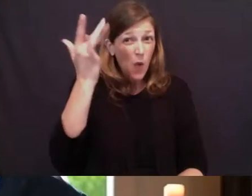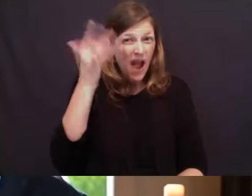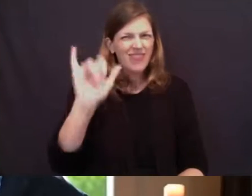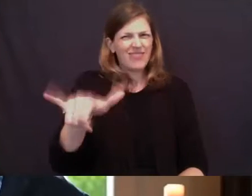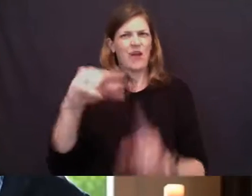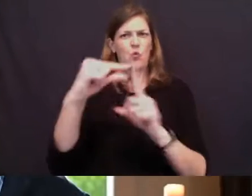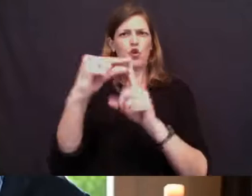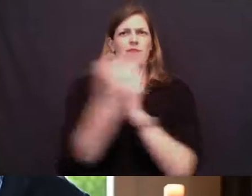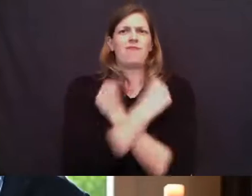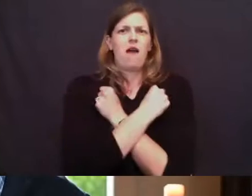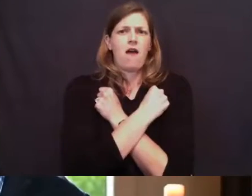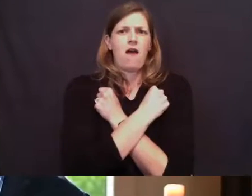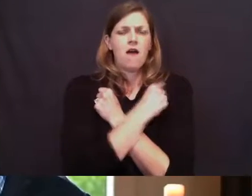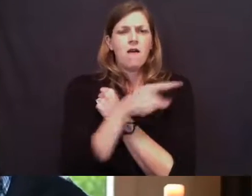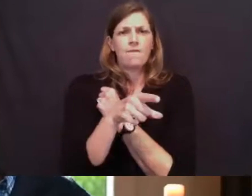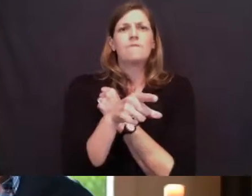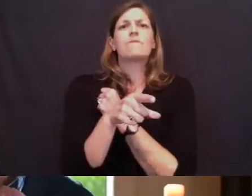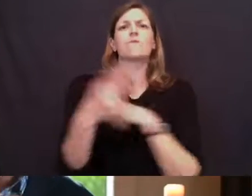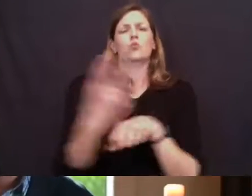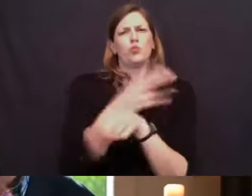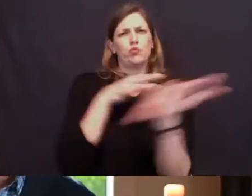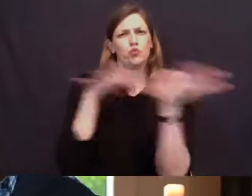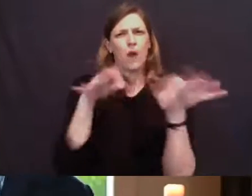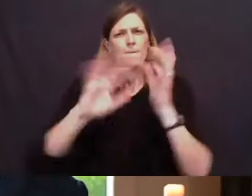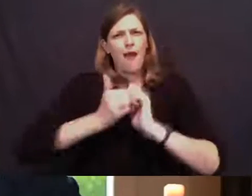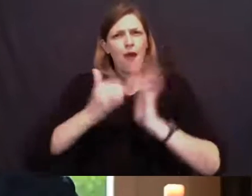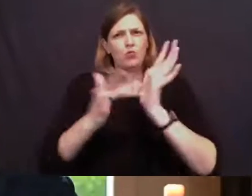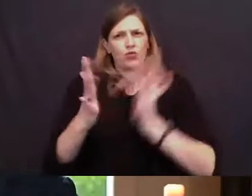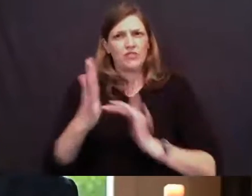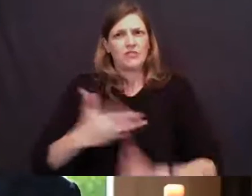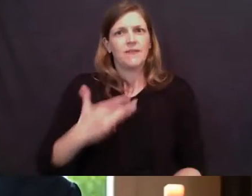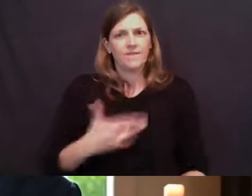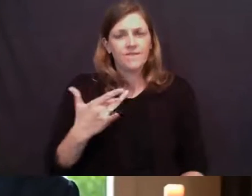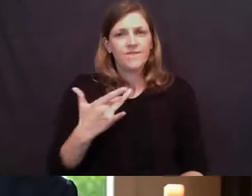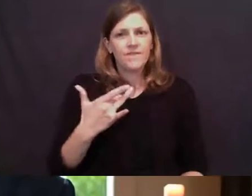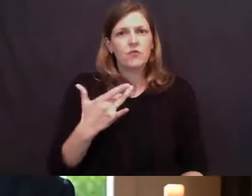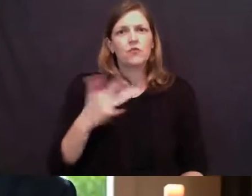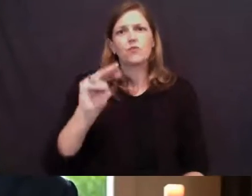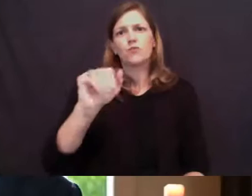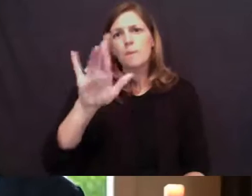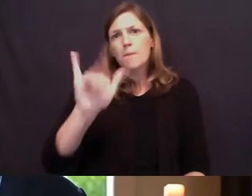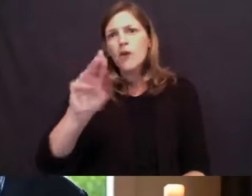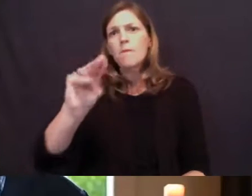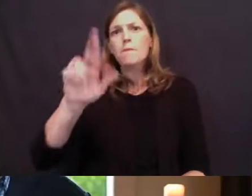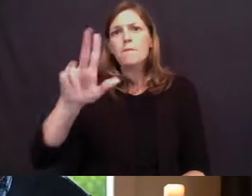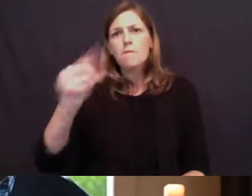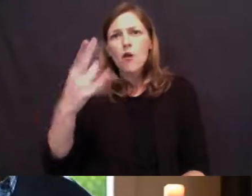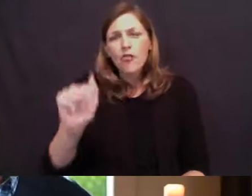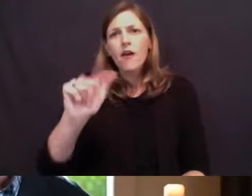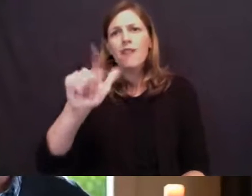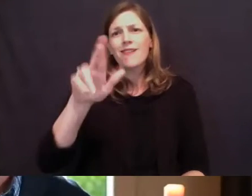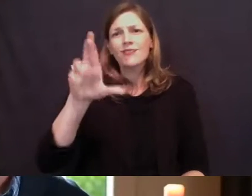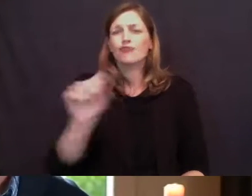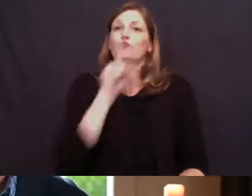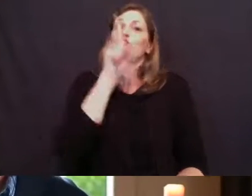love that is used to describe how Jesus feels towards Mary, Martha, and Lazarus is so important. It's